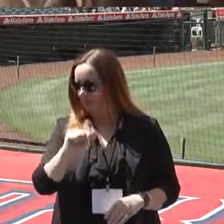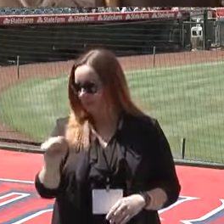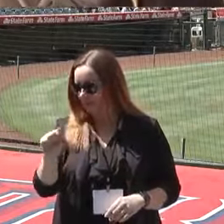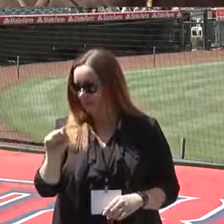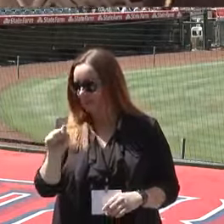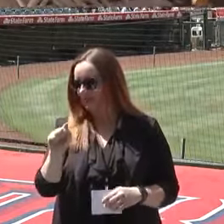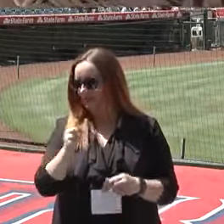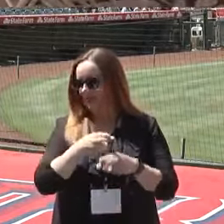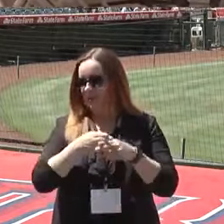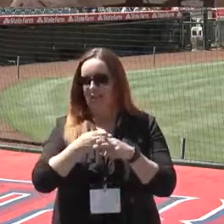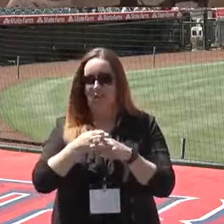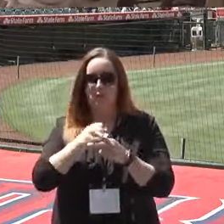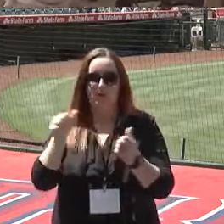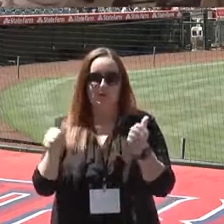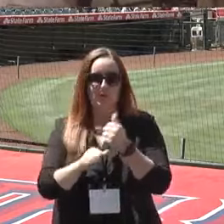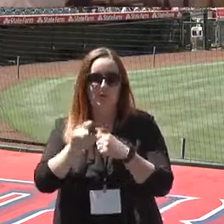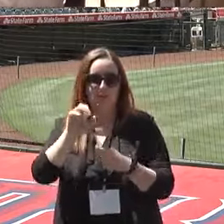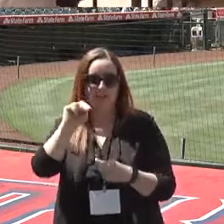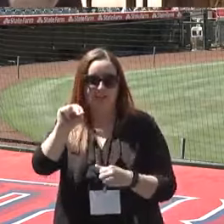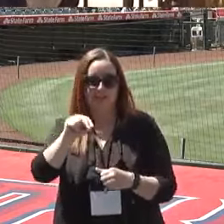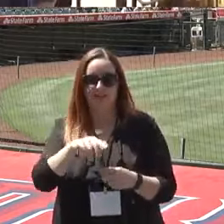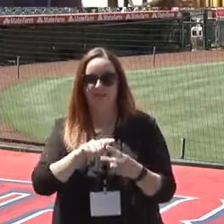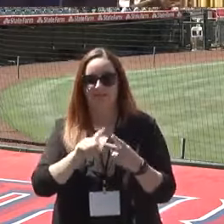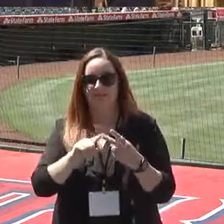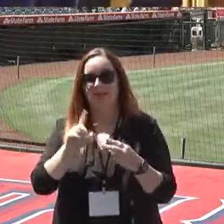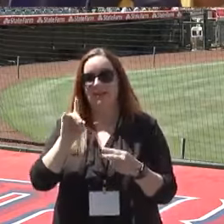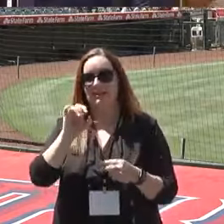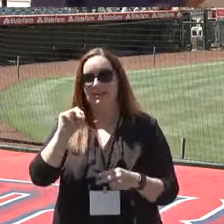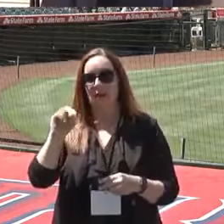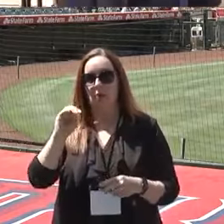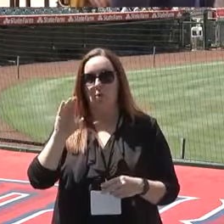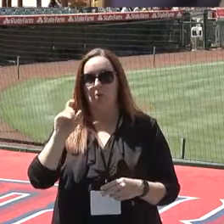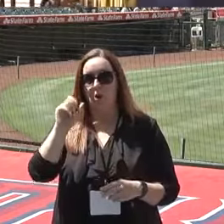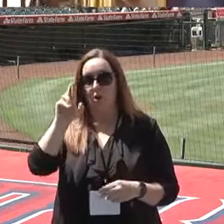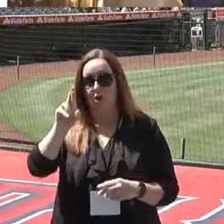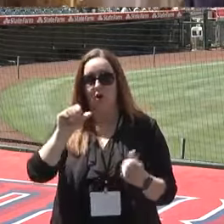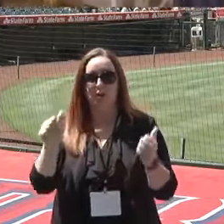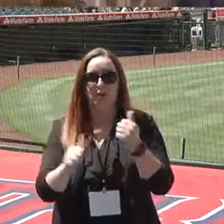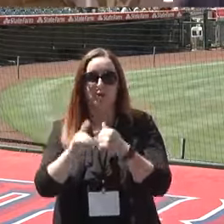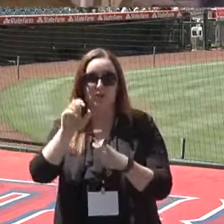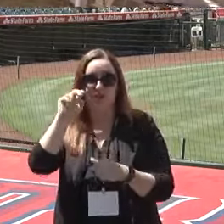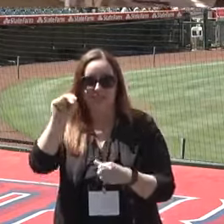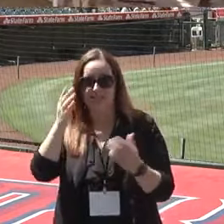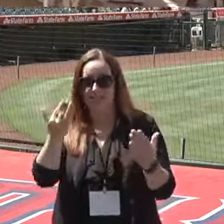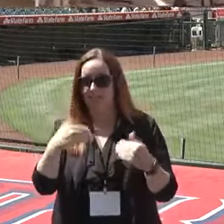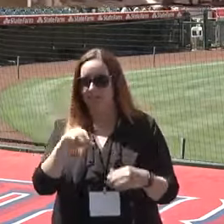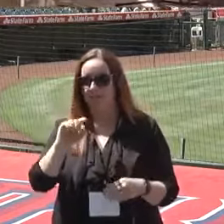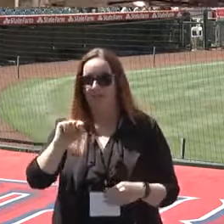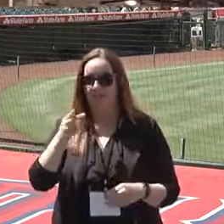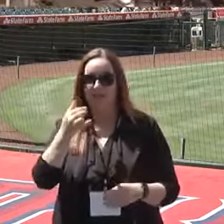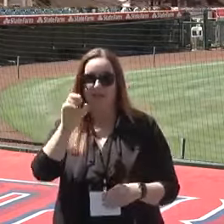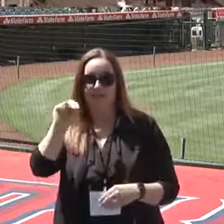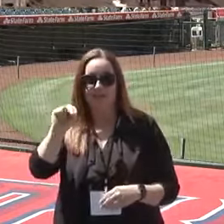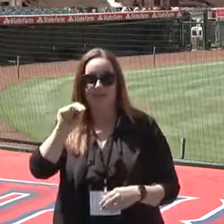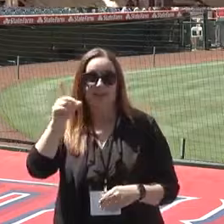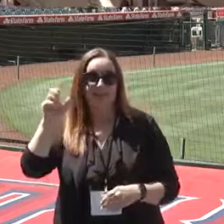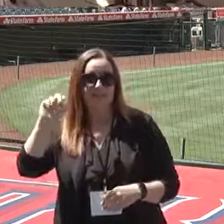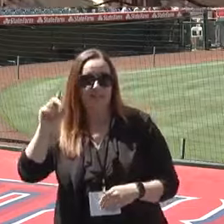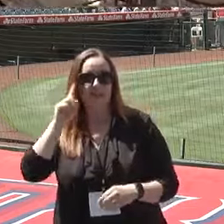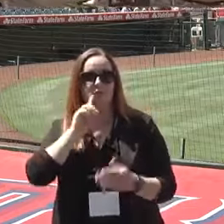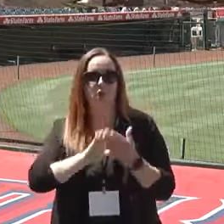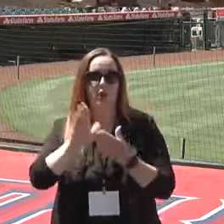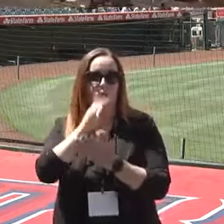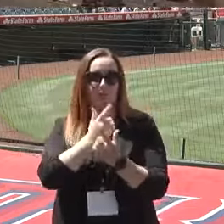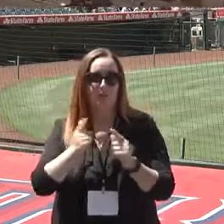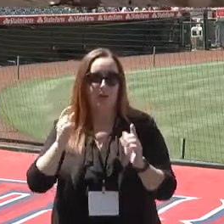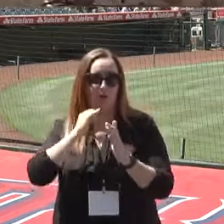Interim Associate Dean. Dan O'Connor, Associate Dean. Deborah Thien, Dean of the College of